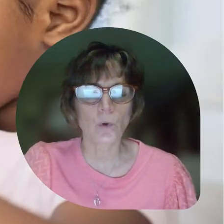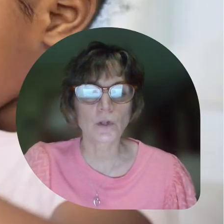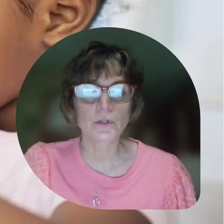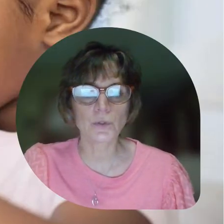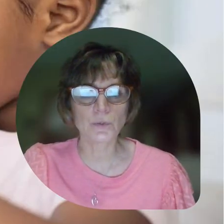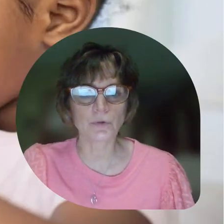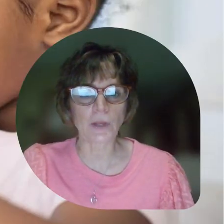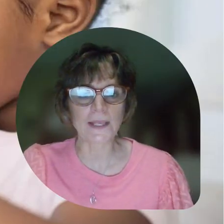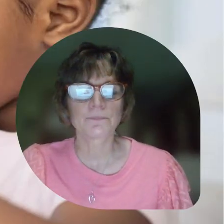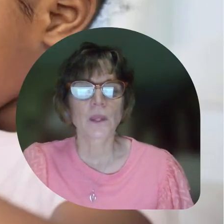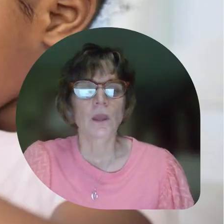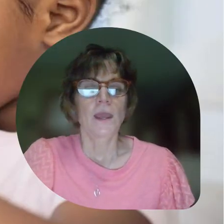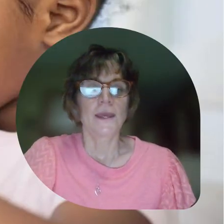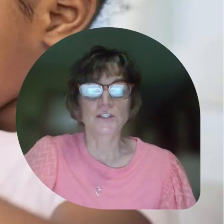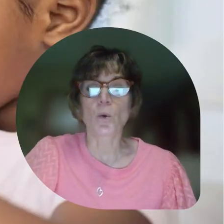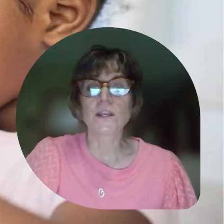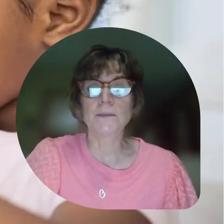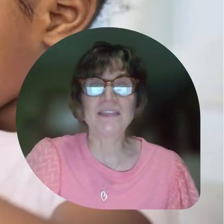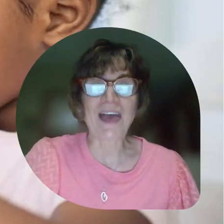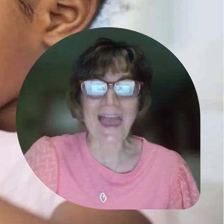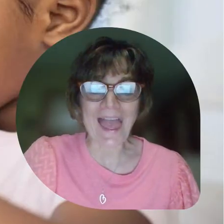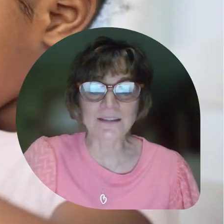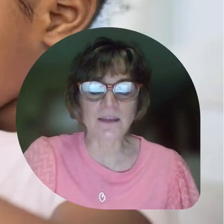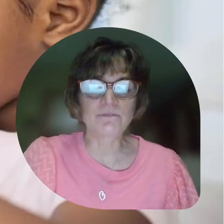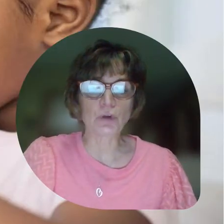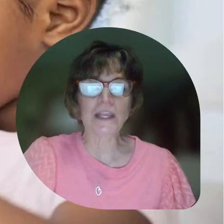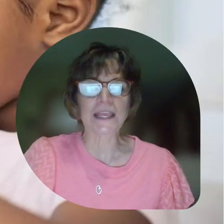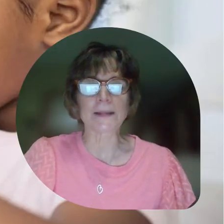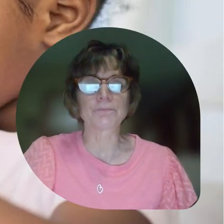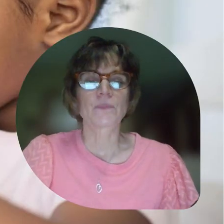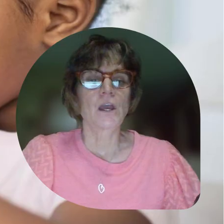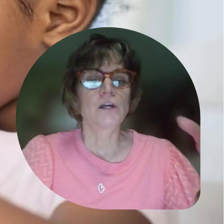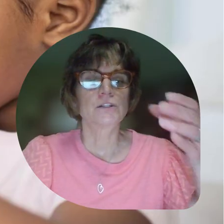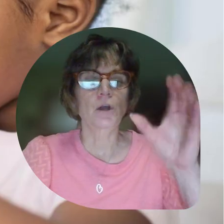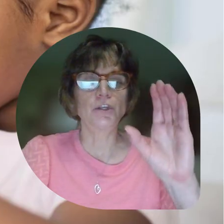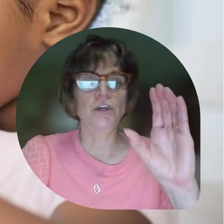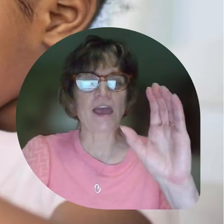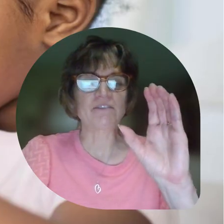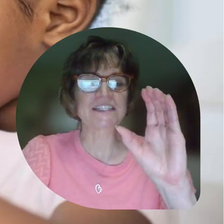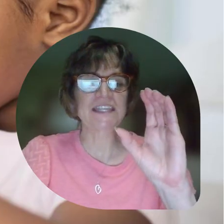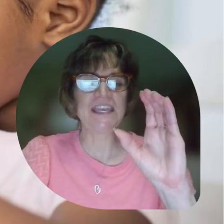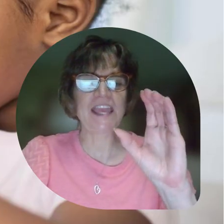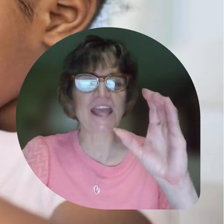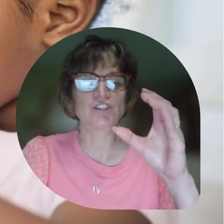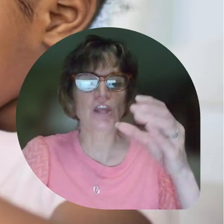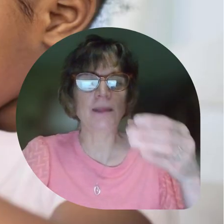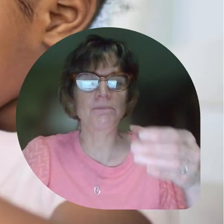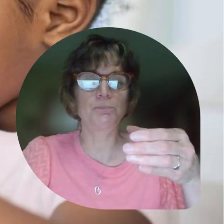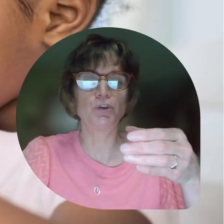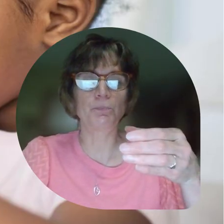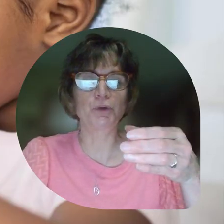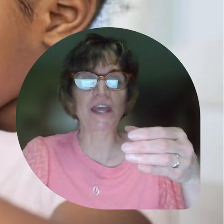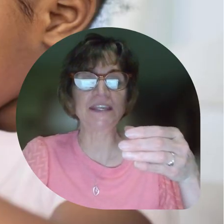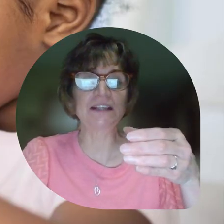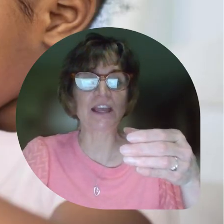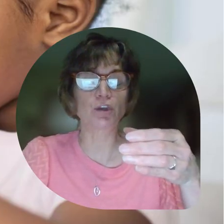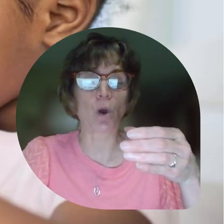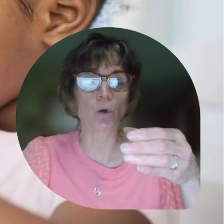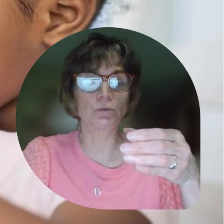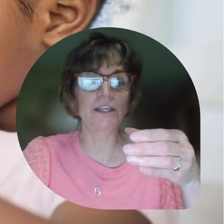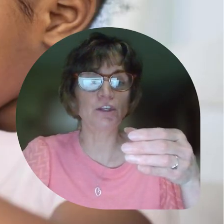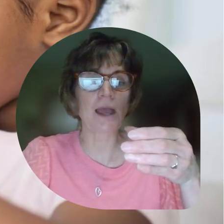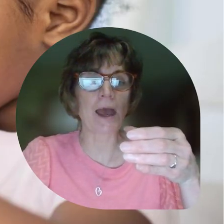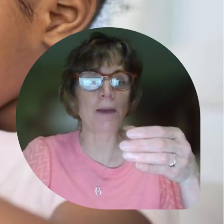Drink or to drink. It's going to be the act of drinking. So you're going to have a C hand shape. You're pretending like